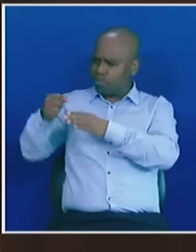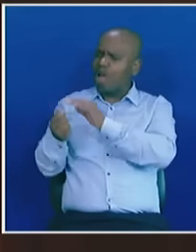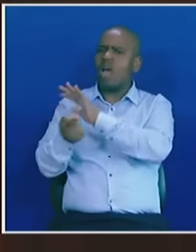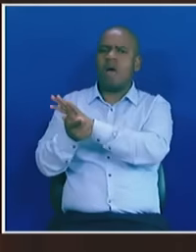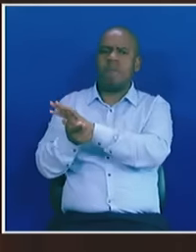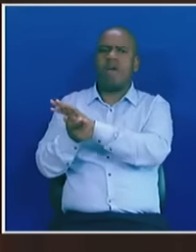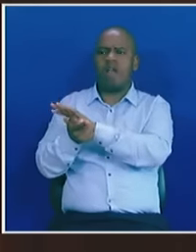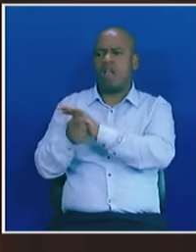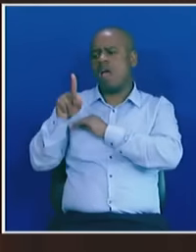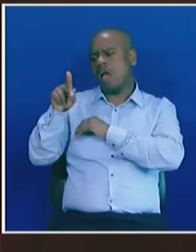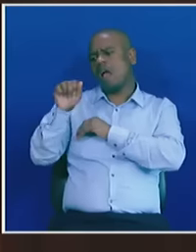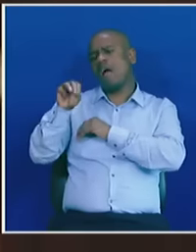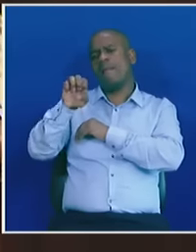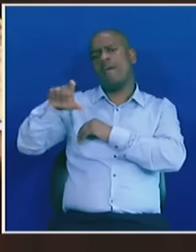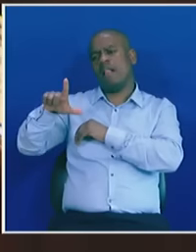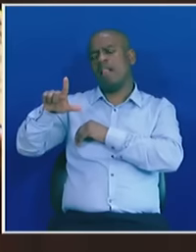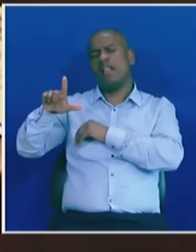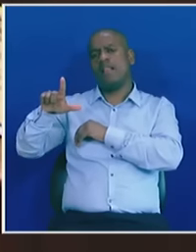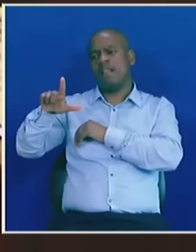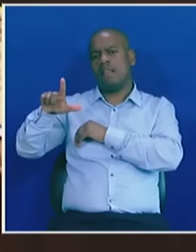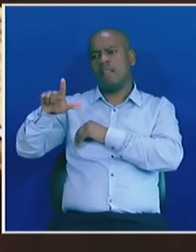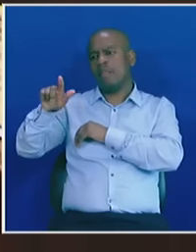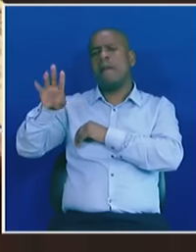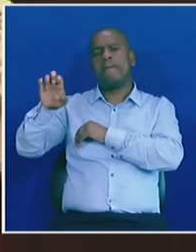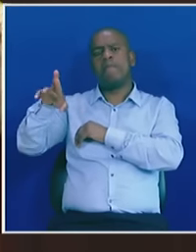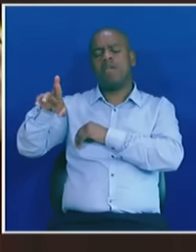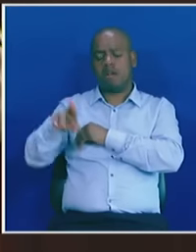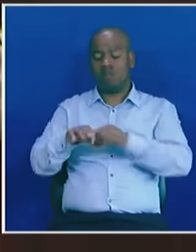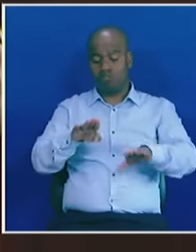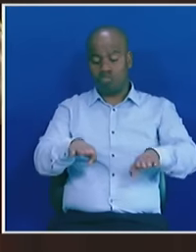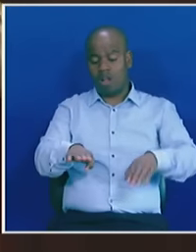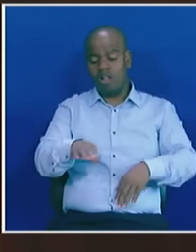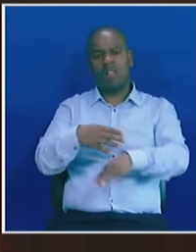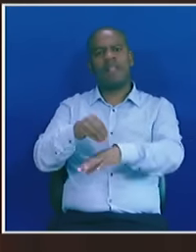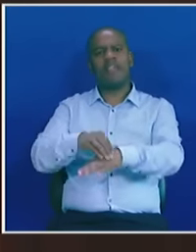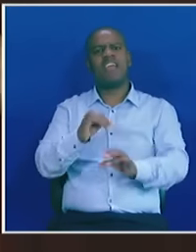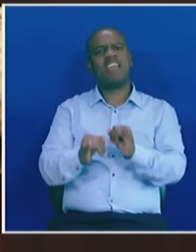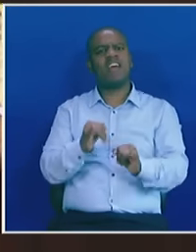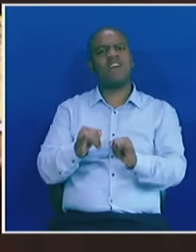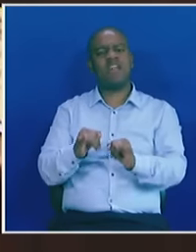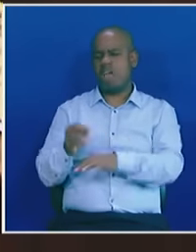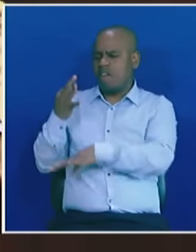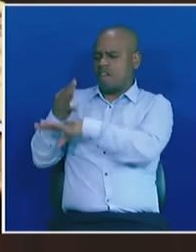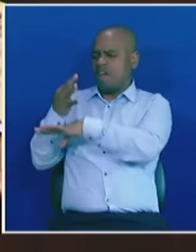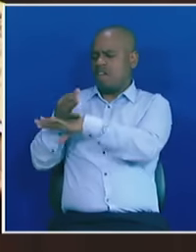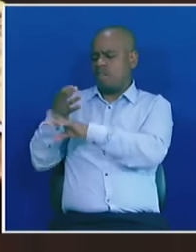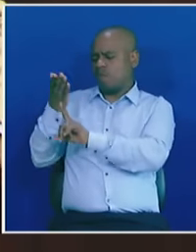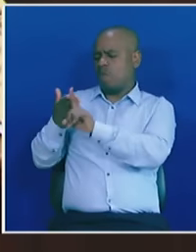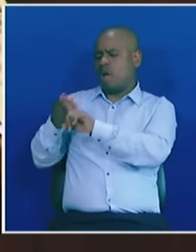Refir Bila phe Dr. Jess Moroka umntwana one-11 years adlengulwa ngubaba one-38